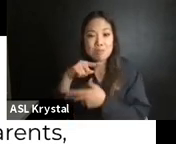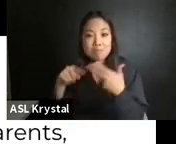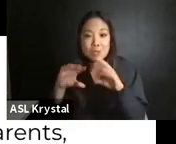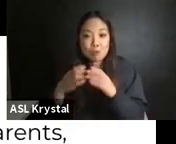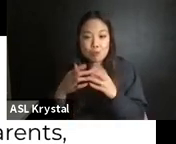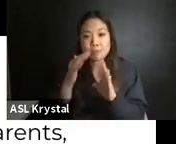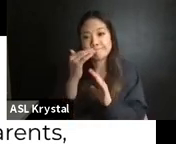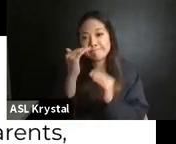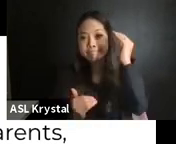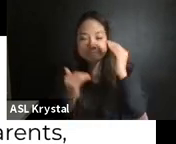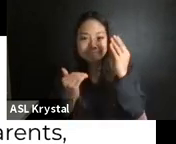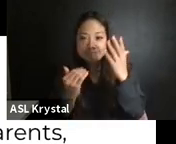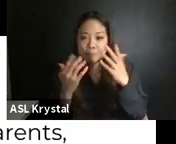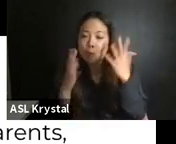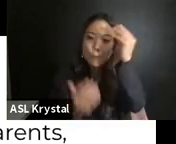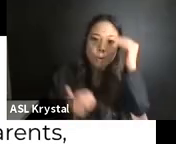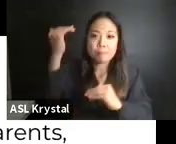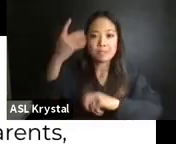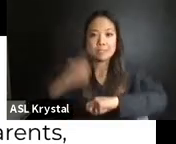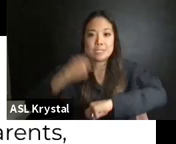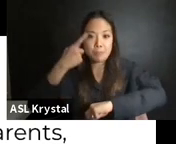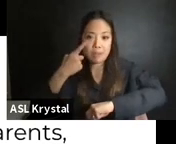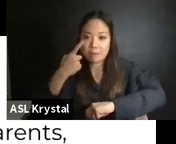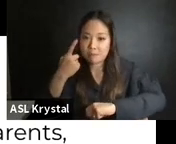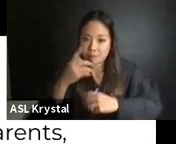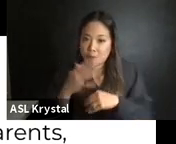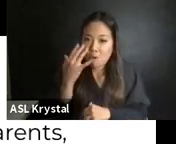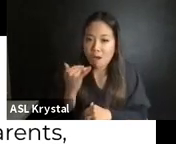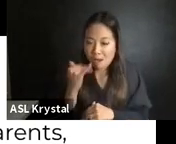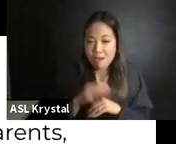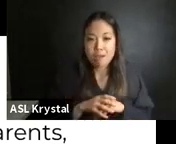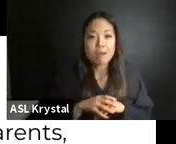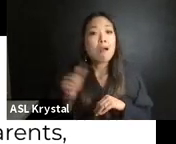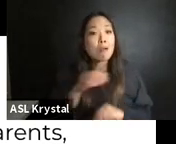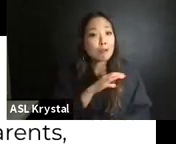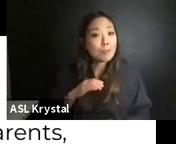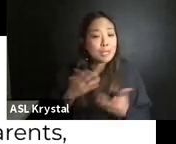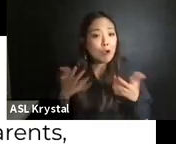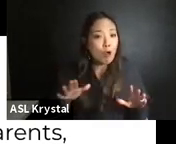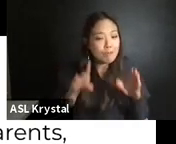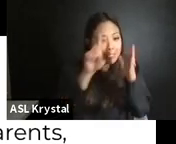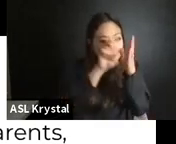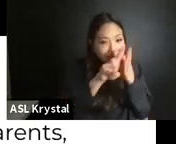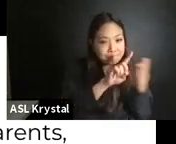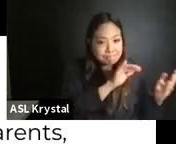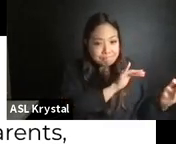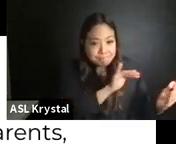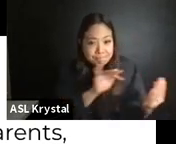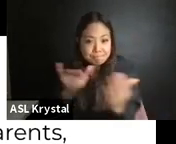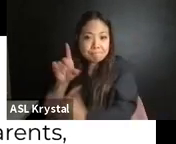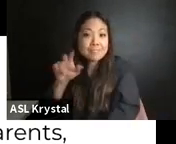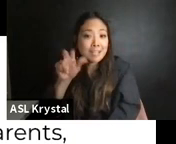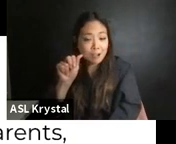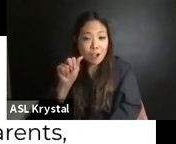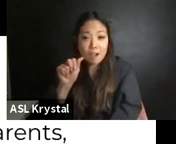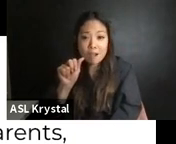discipline some of this work has already started in another committee we started to do um looking at data we want this to